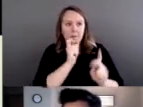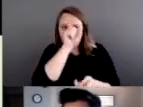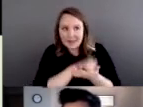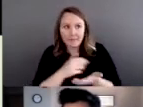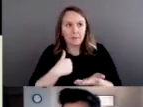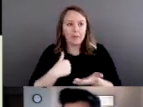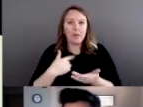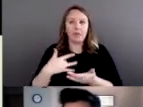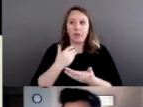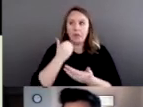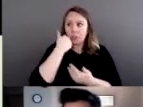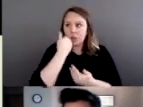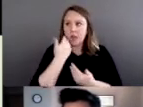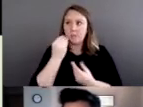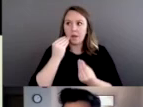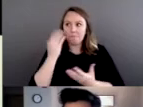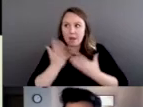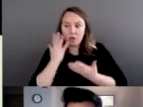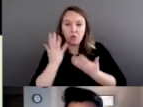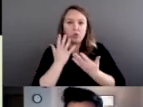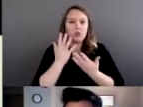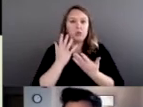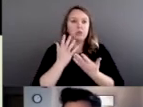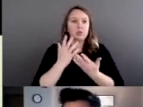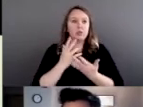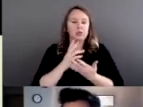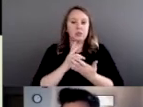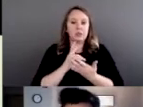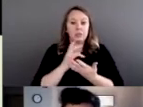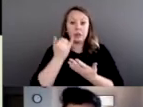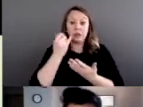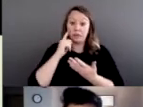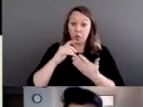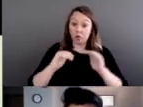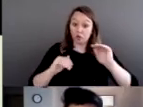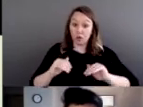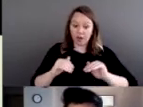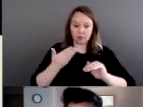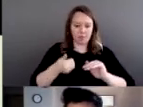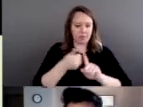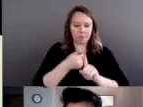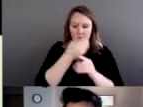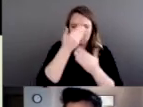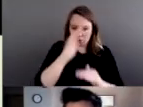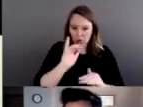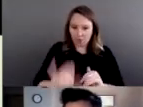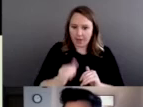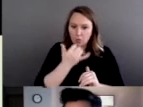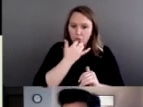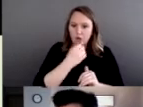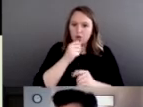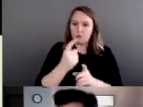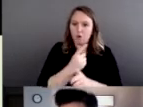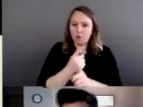ashamed or embarrassed, or they might, you know, in the case of a child, they might not know. But just know that your offender